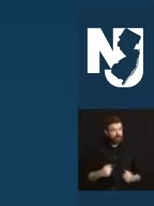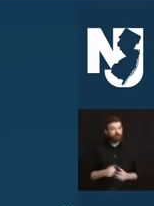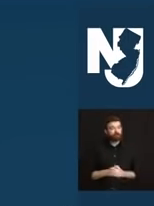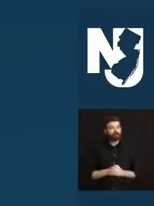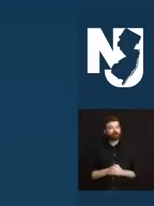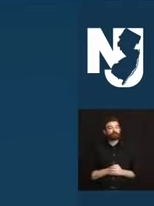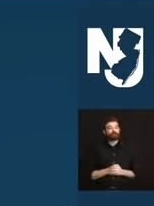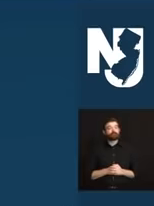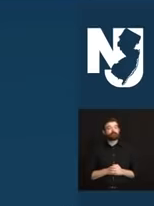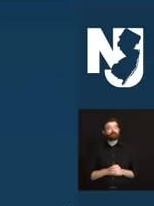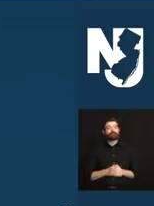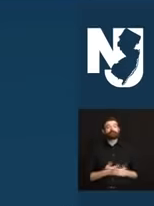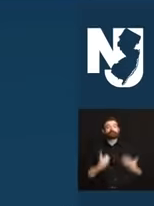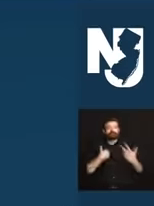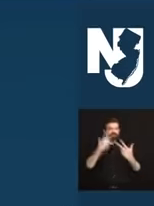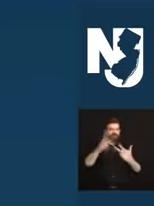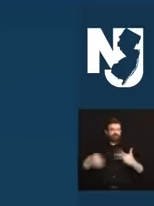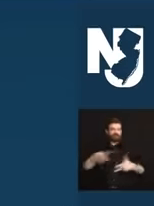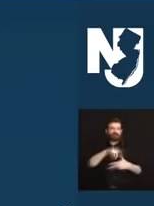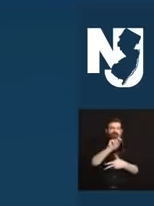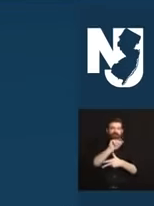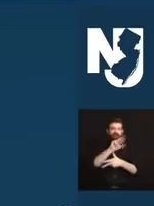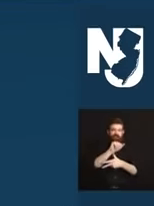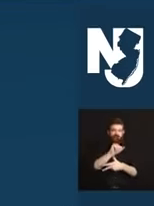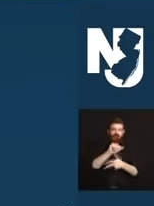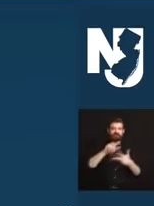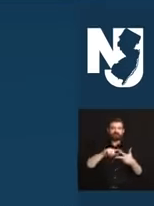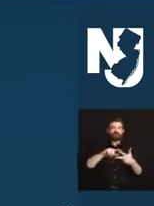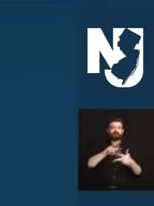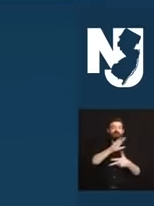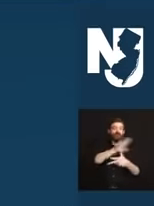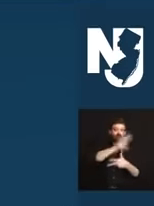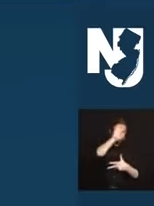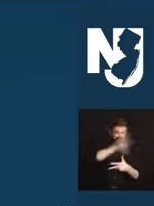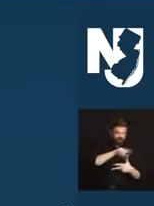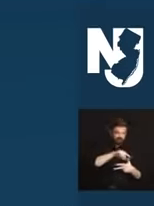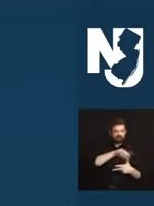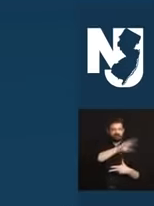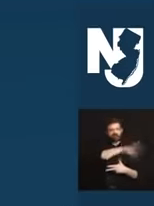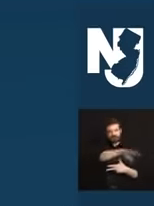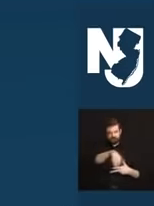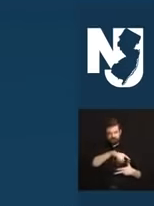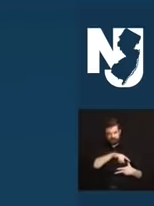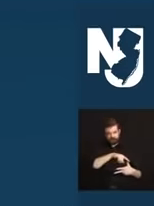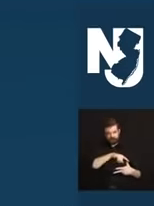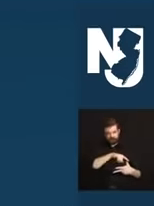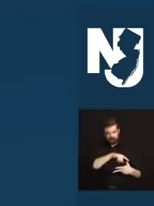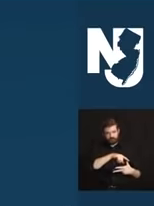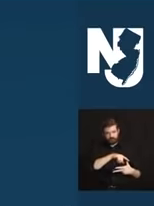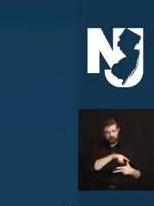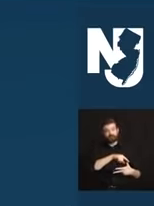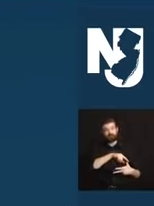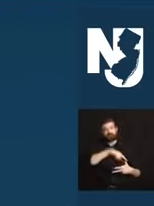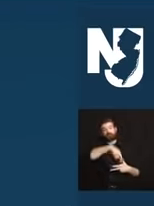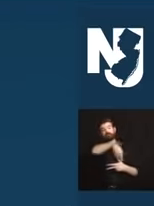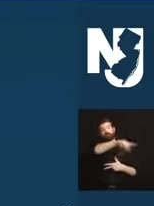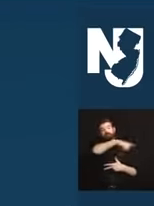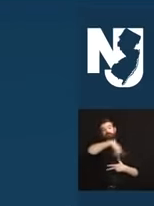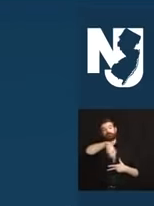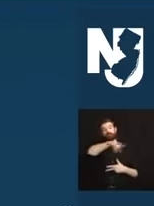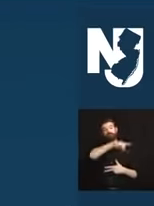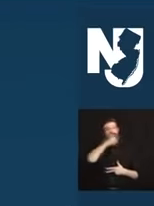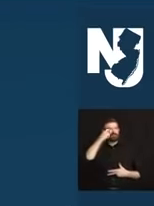her husband, and their twins, Isabel and Henry. And as luck would have it, they have just each graduated from